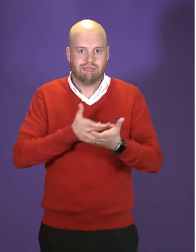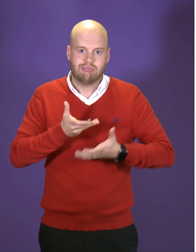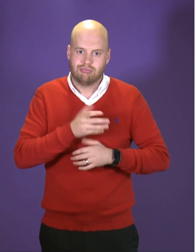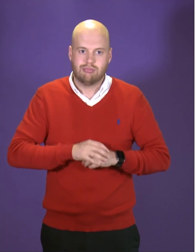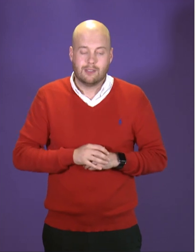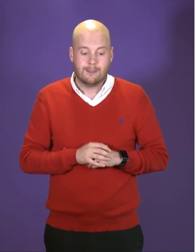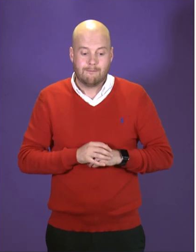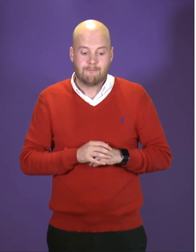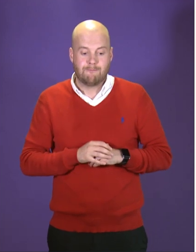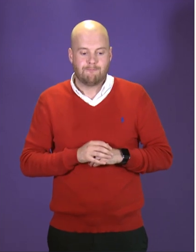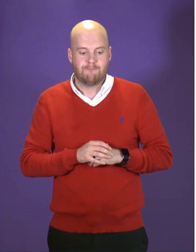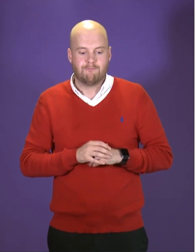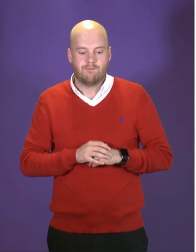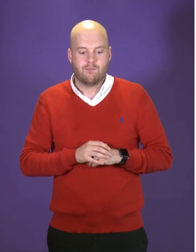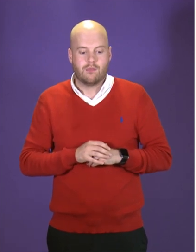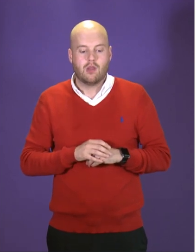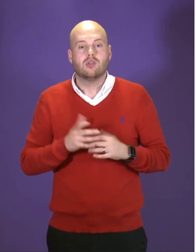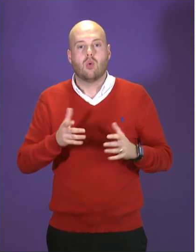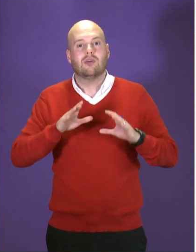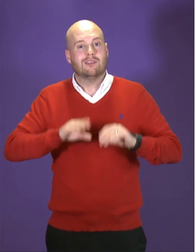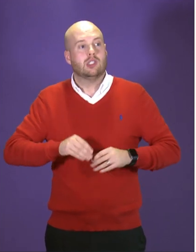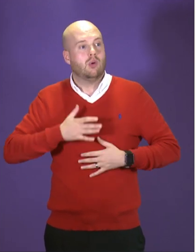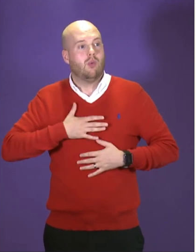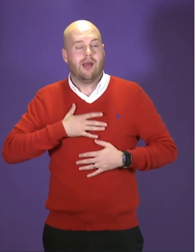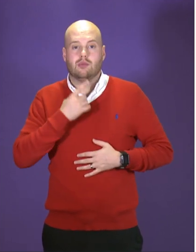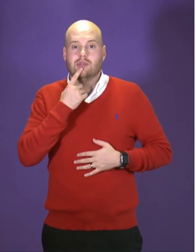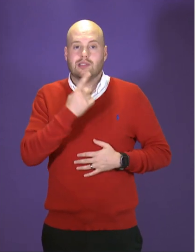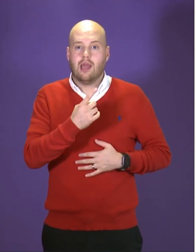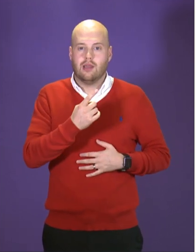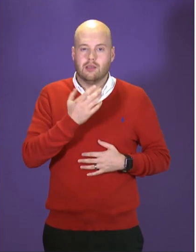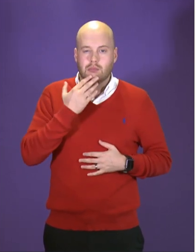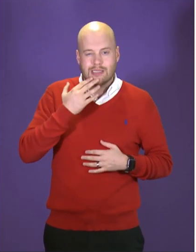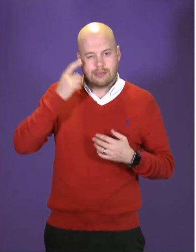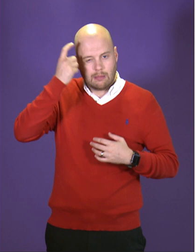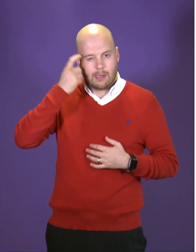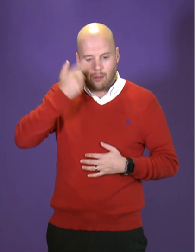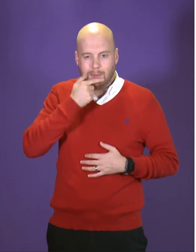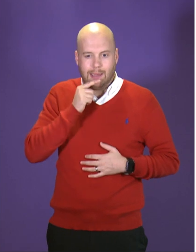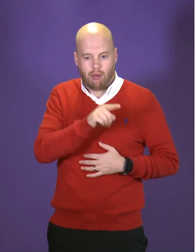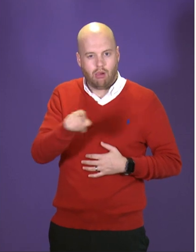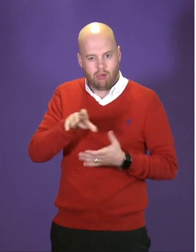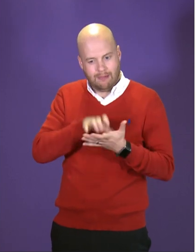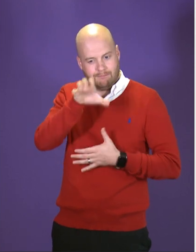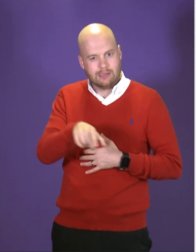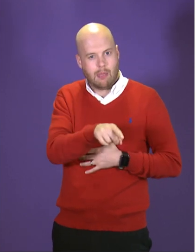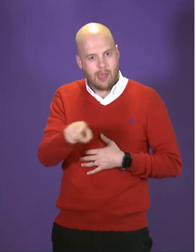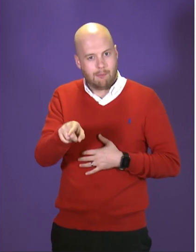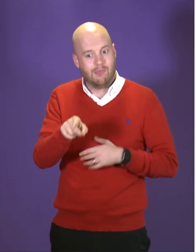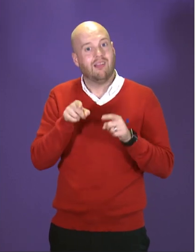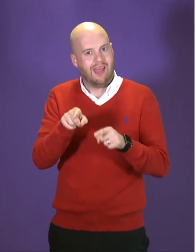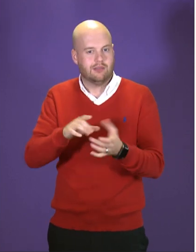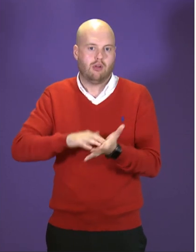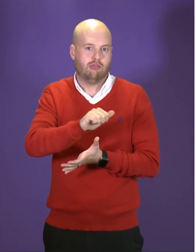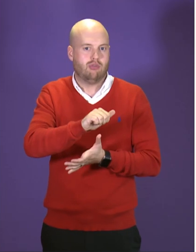But by finishing, I would like to say, let's think about the people. Let's invest in people. This is about the